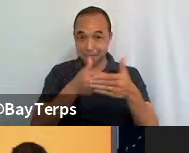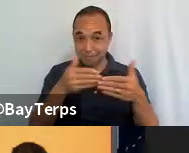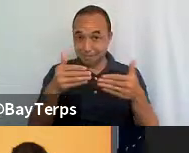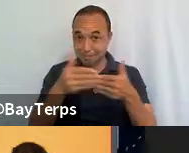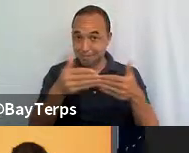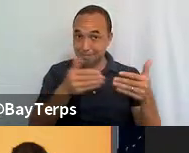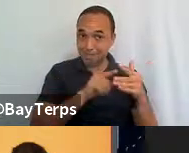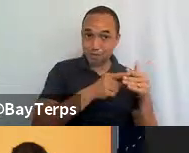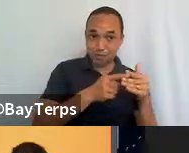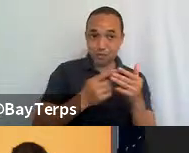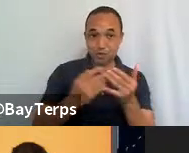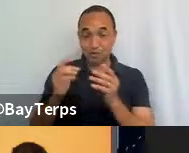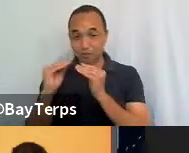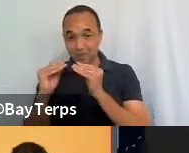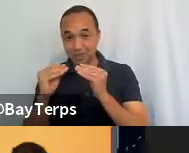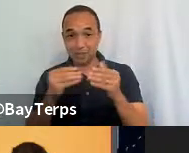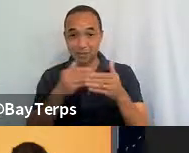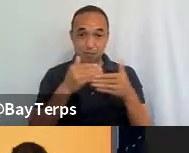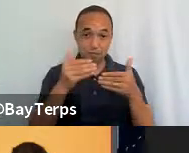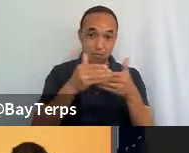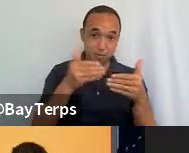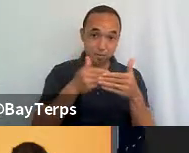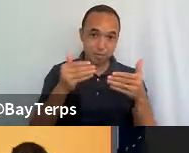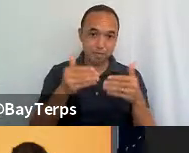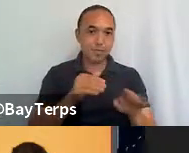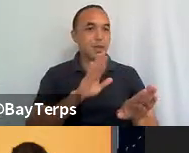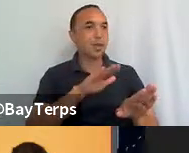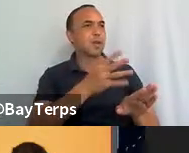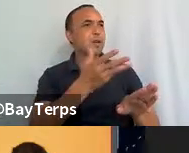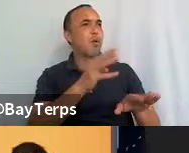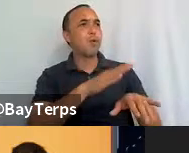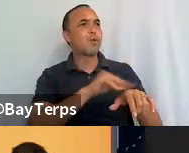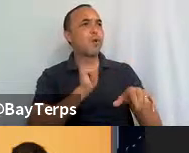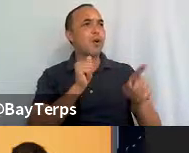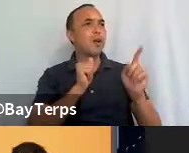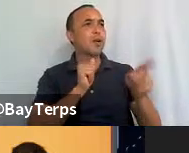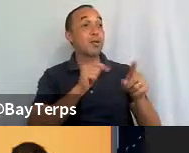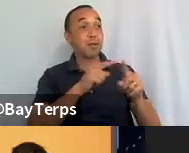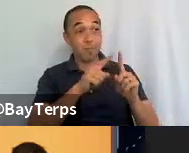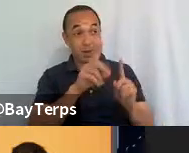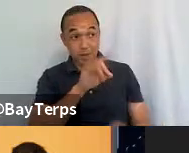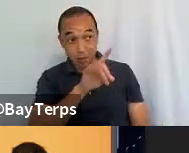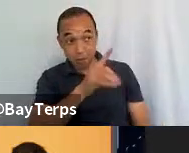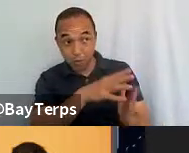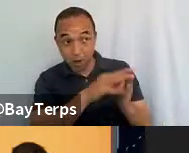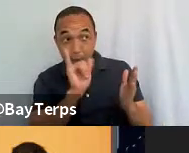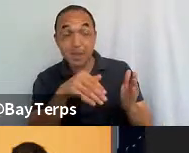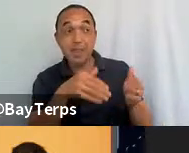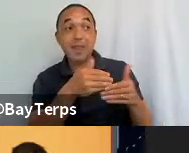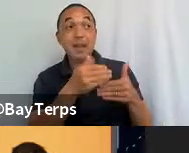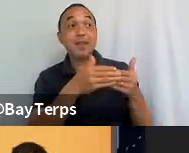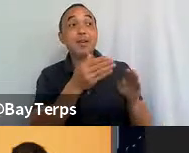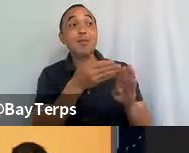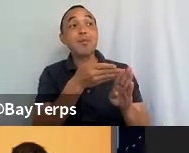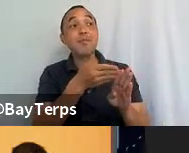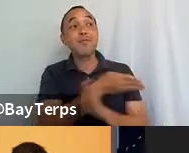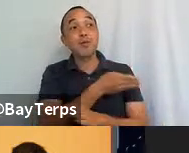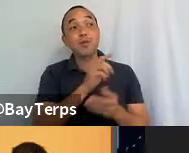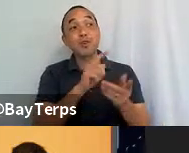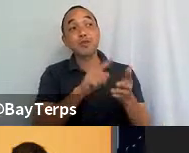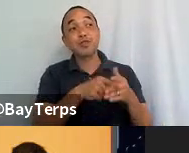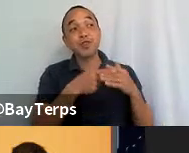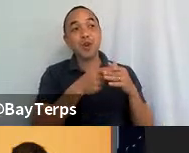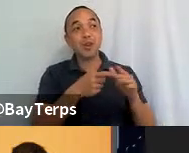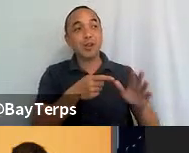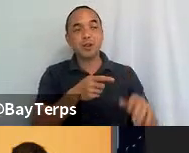improvement. Riley, I don't want to call you out here, but did you copy that layer before you started editing? I didn't. Oh